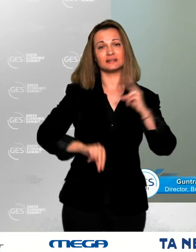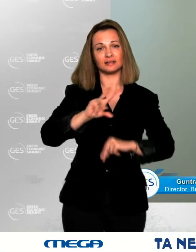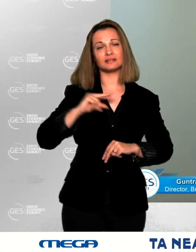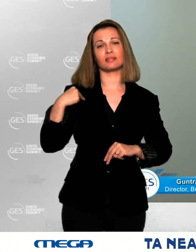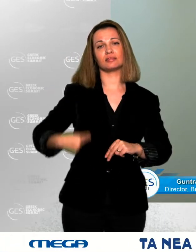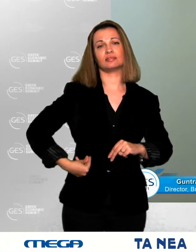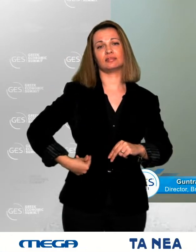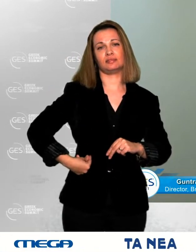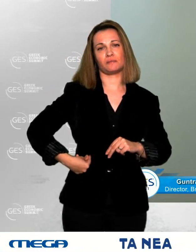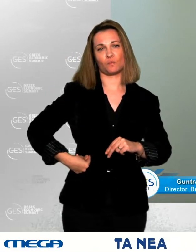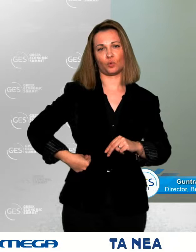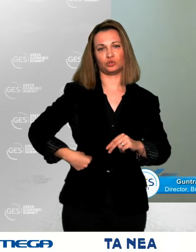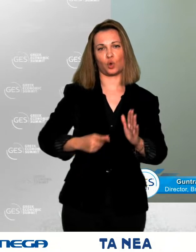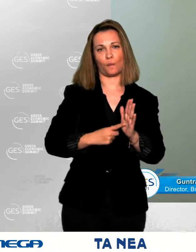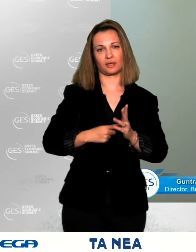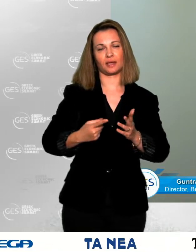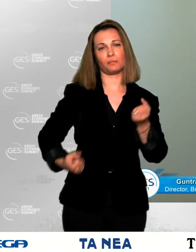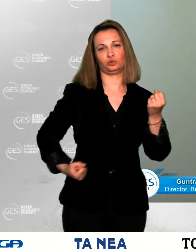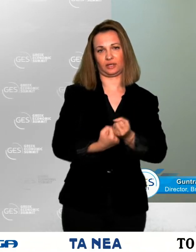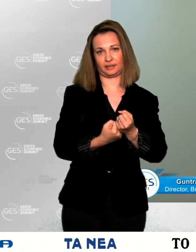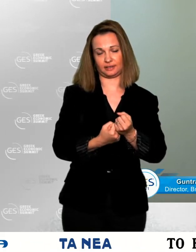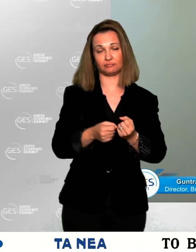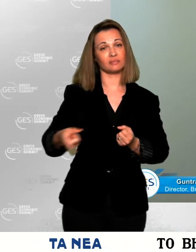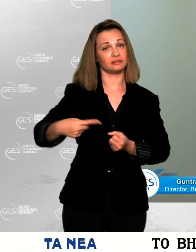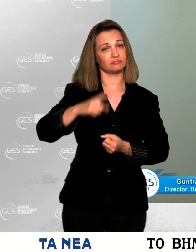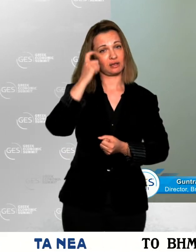9, 10% as we did in